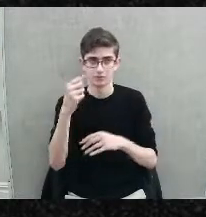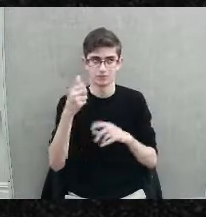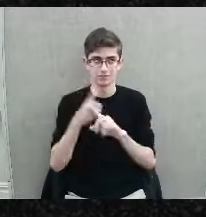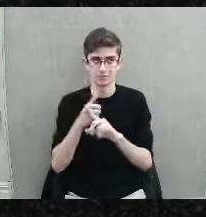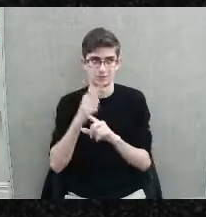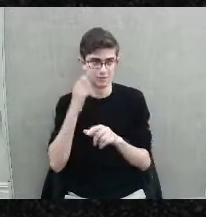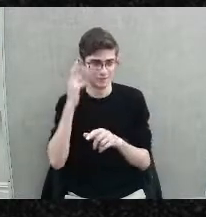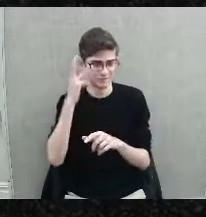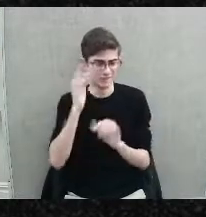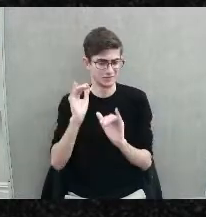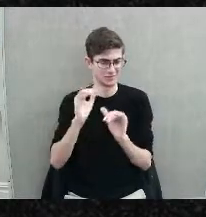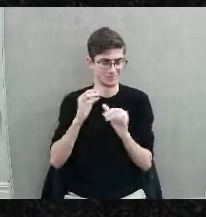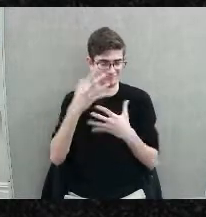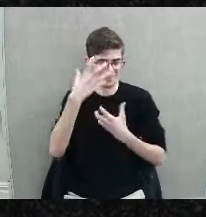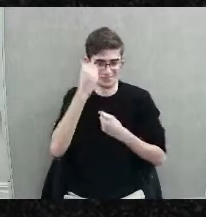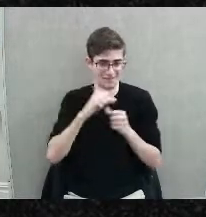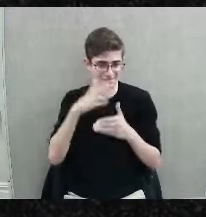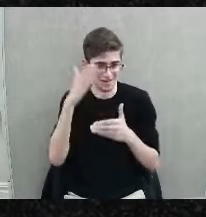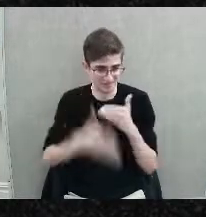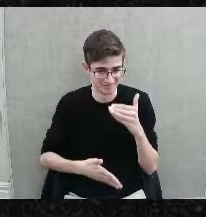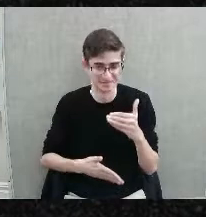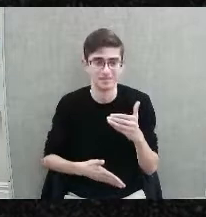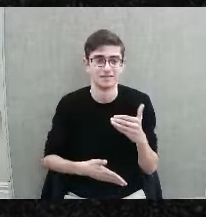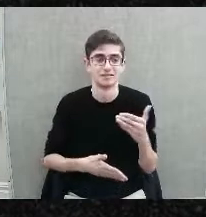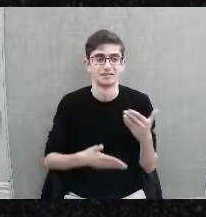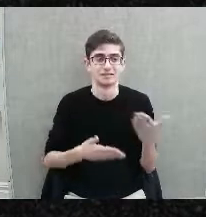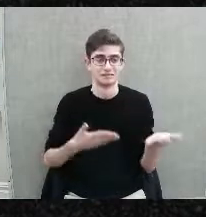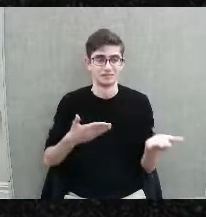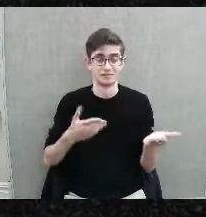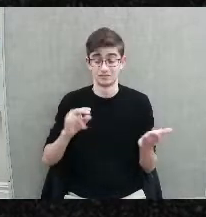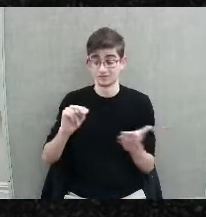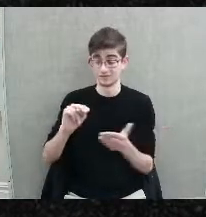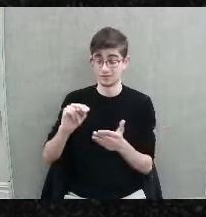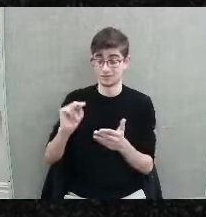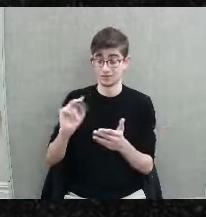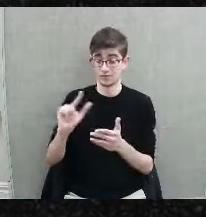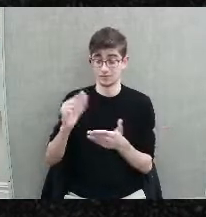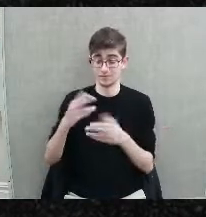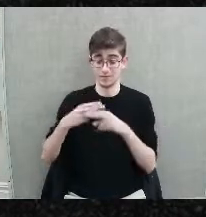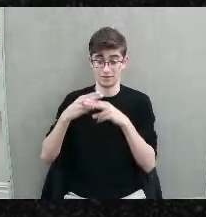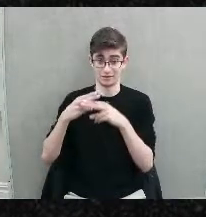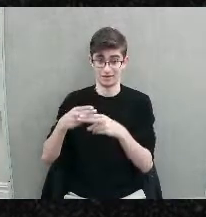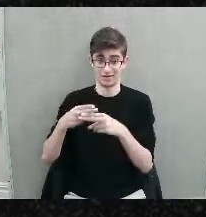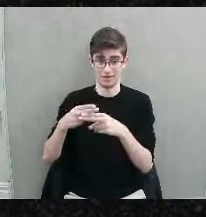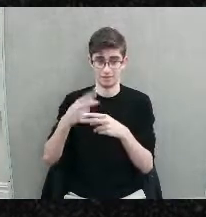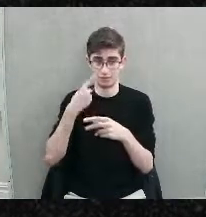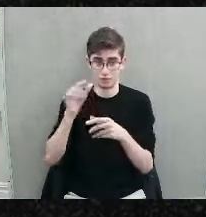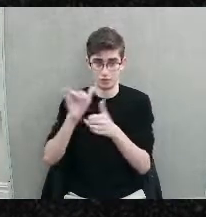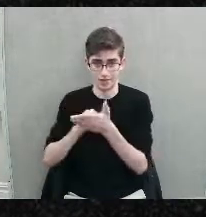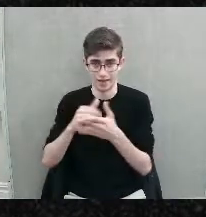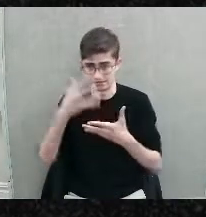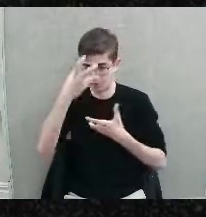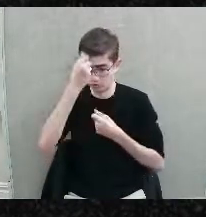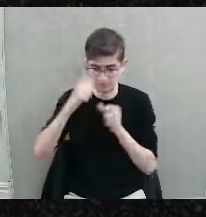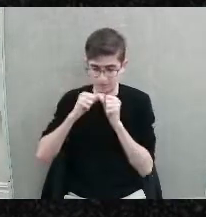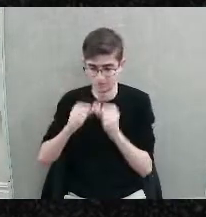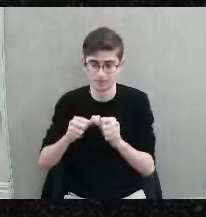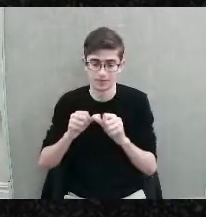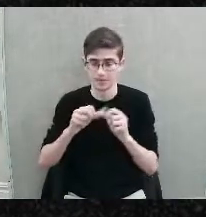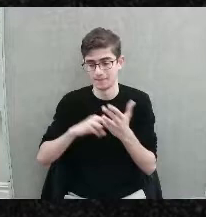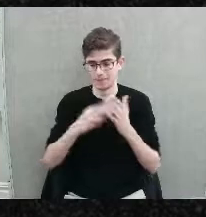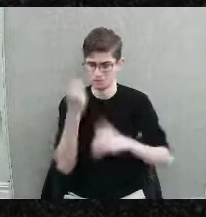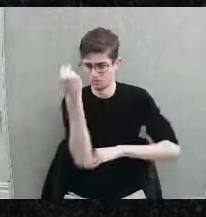and perhaps neoliberalism could be the name of that ongoing coloniality, then simply a revolutionary politics would not work. And yet we